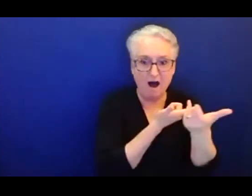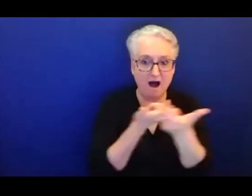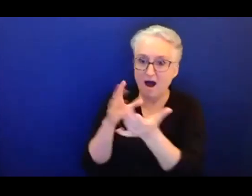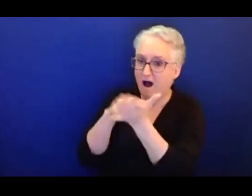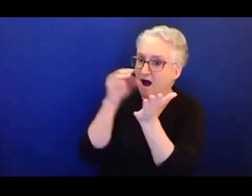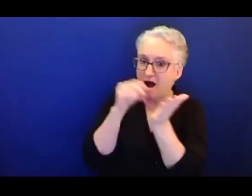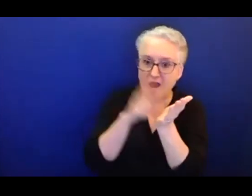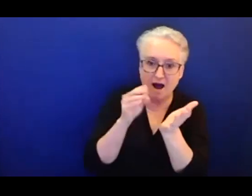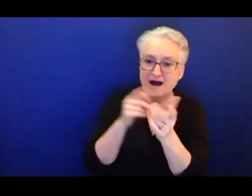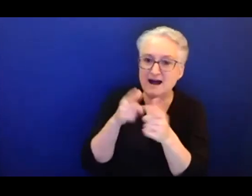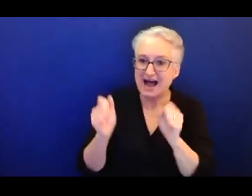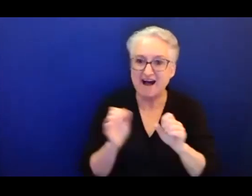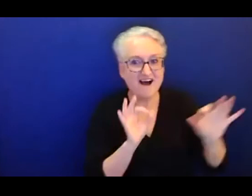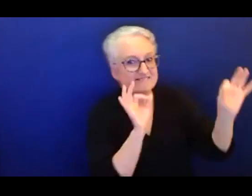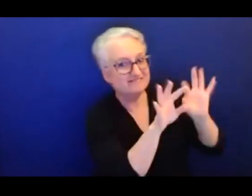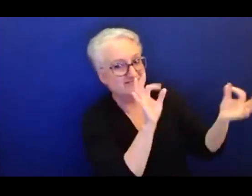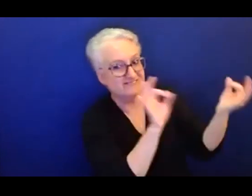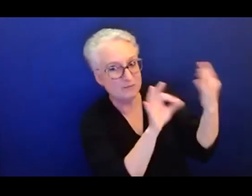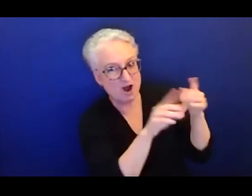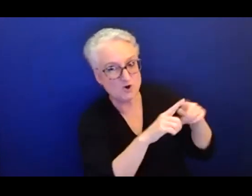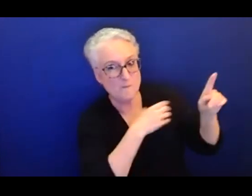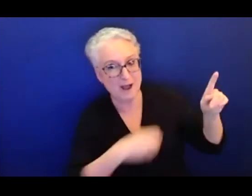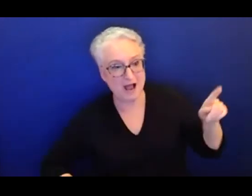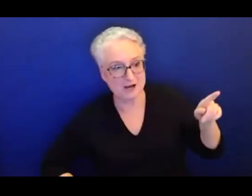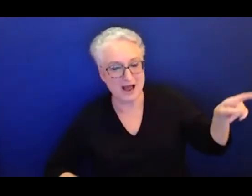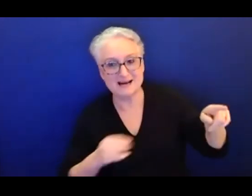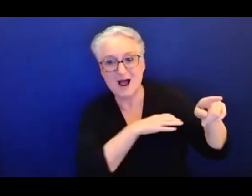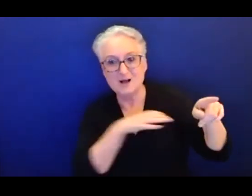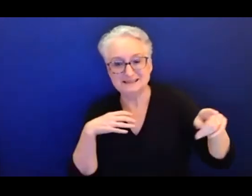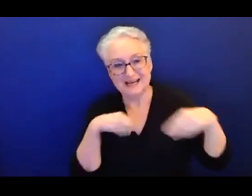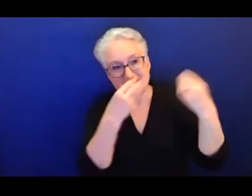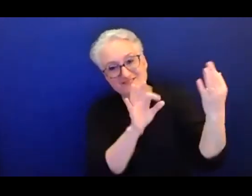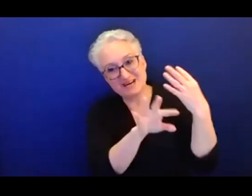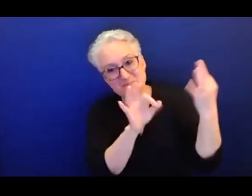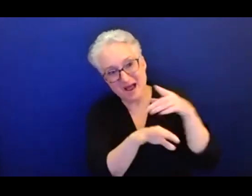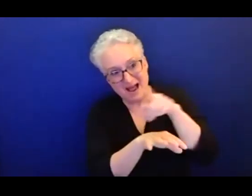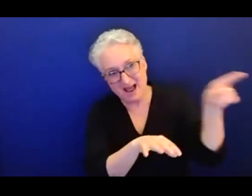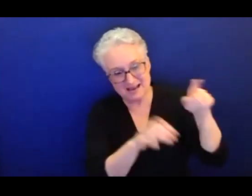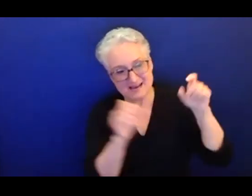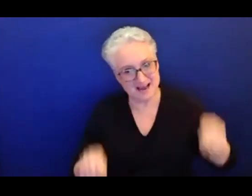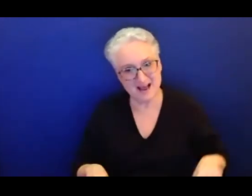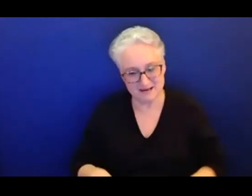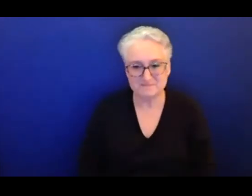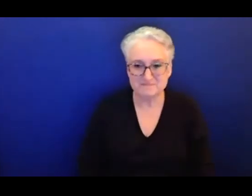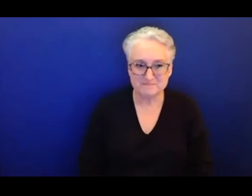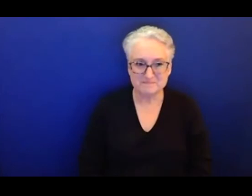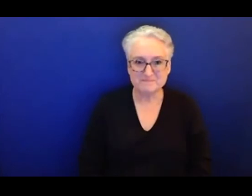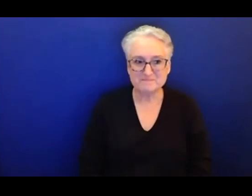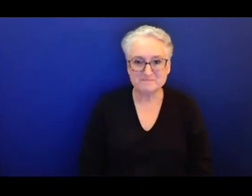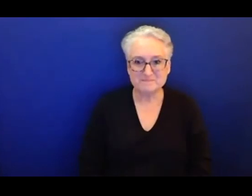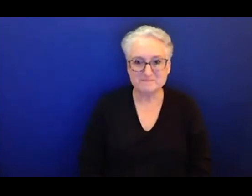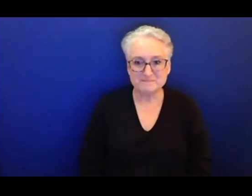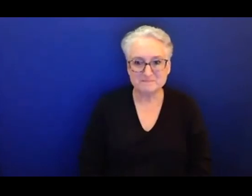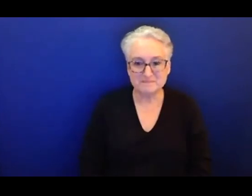impacting our community and gain leadership skills through that opportunity, partnering with Nazareth College and other universities